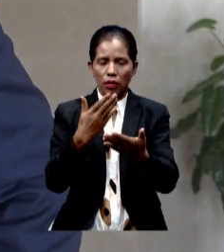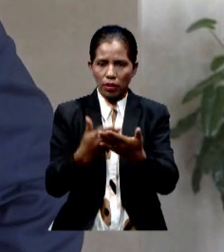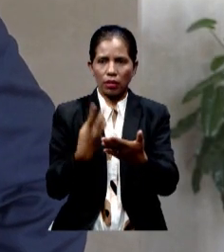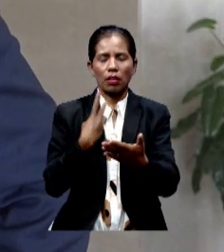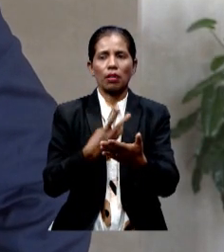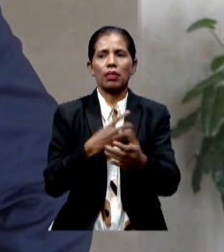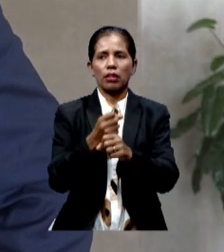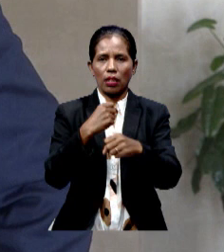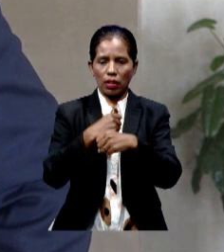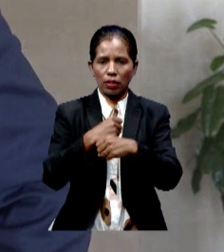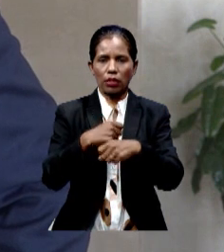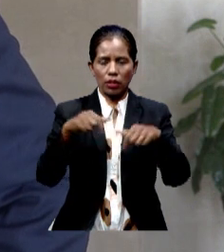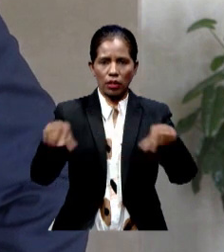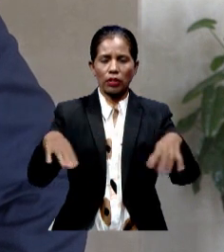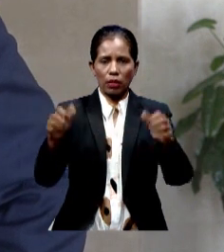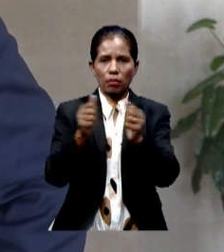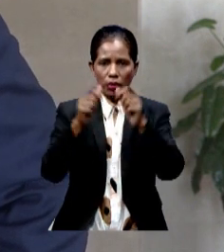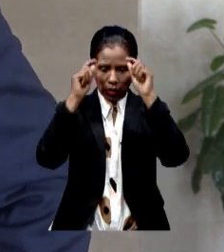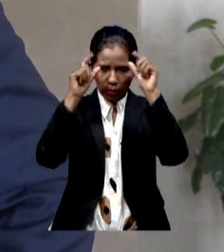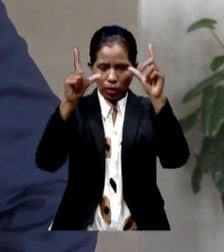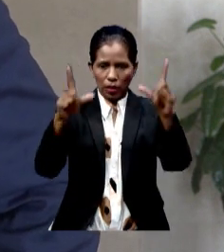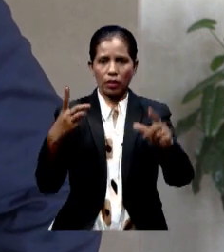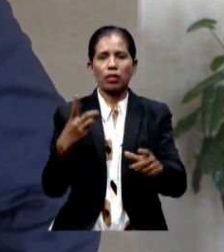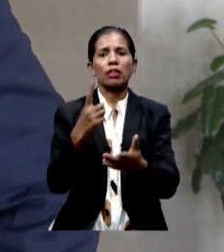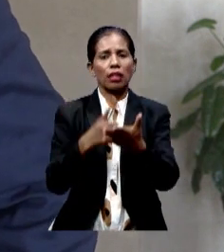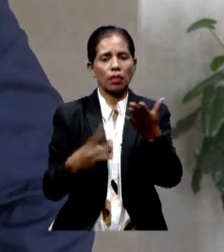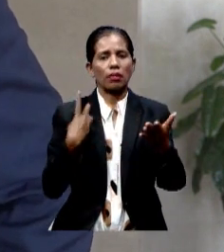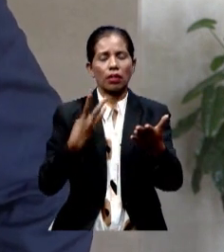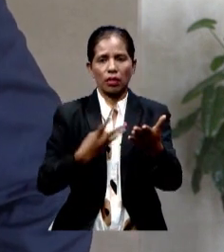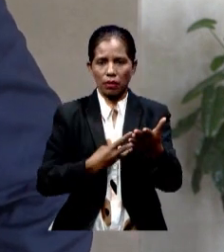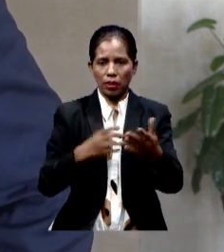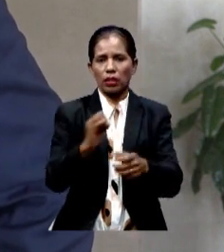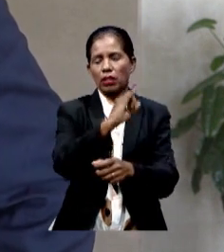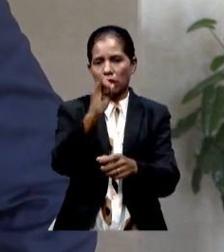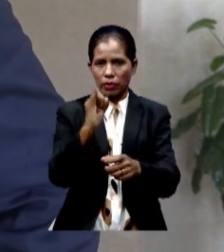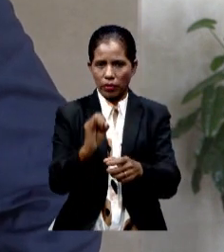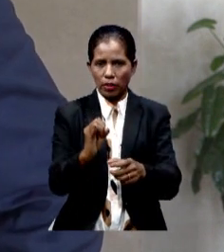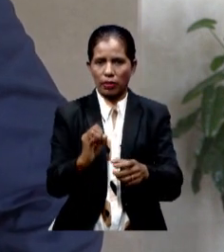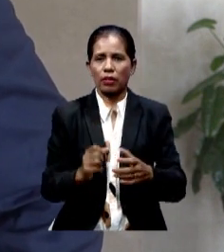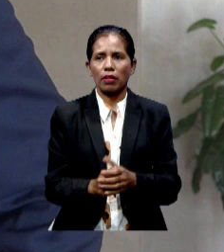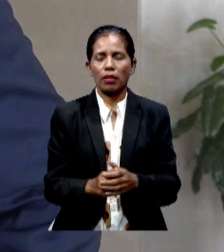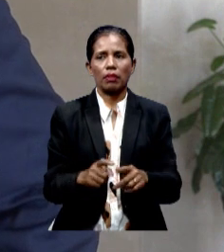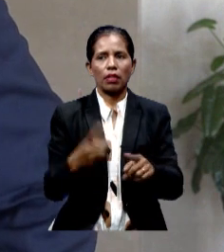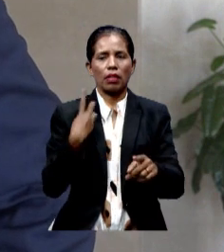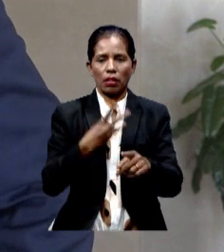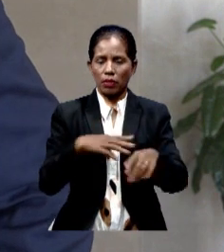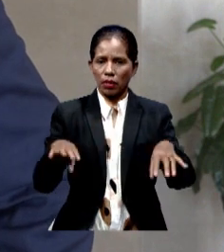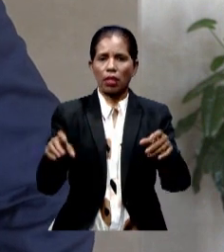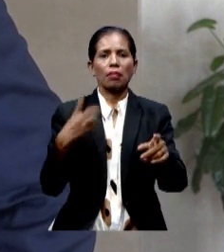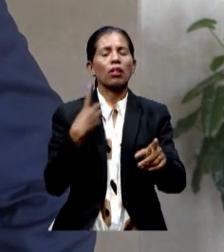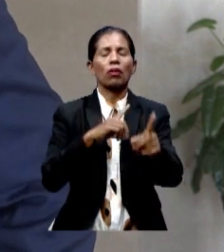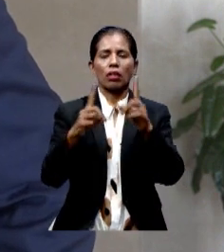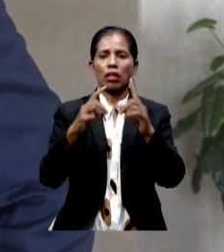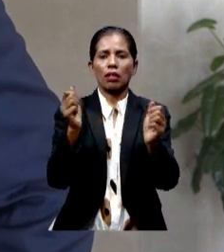to Timor-Leste, and the warmth that he provided to me was wonderful. I've enjoyed our conversation. I